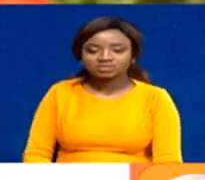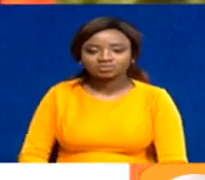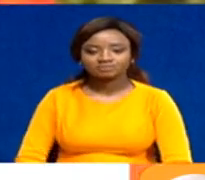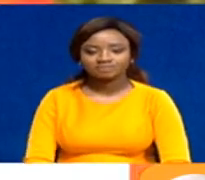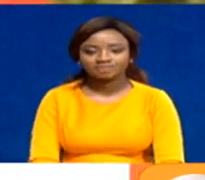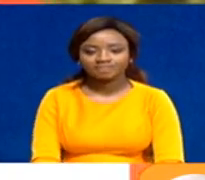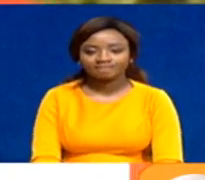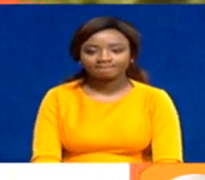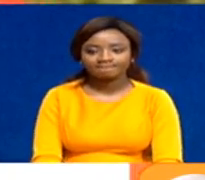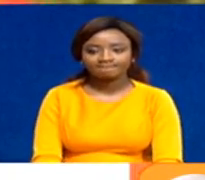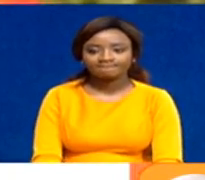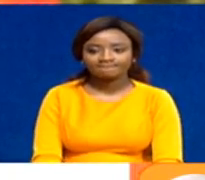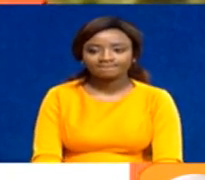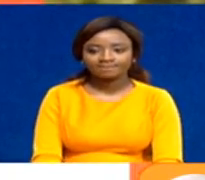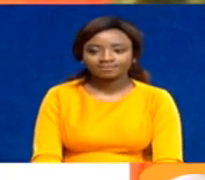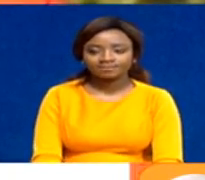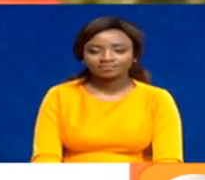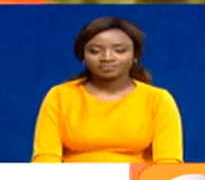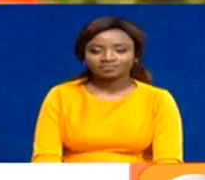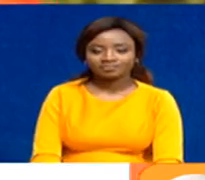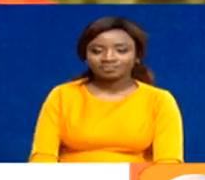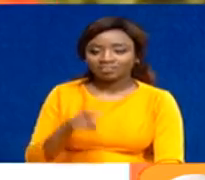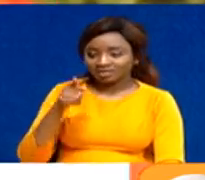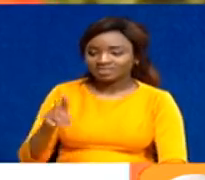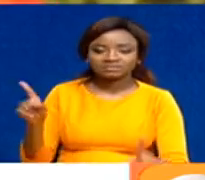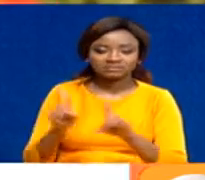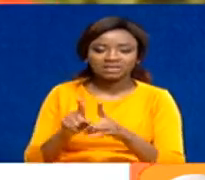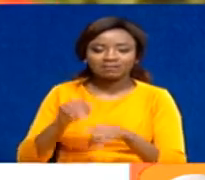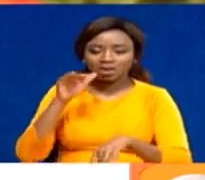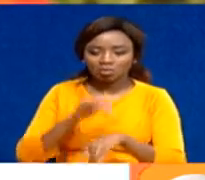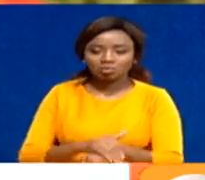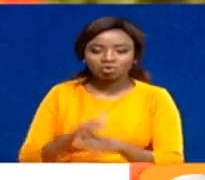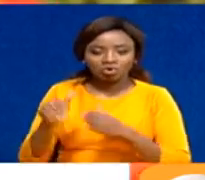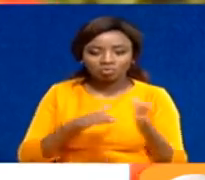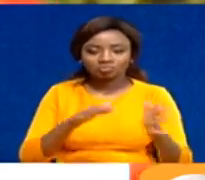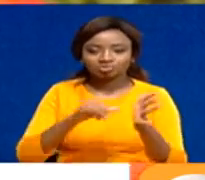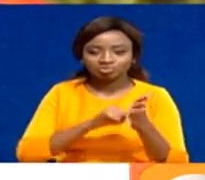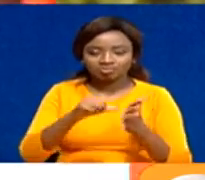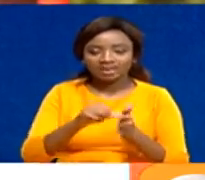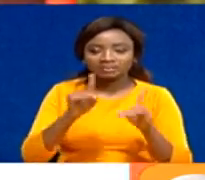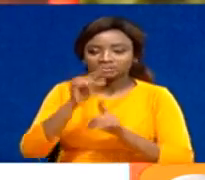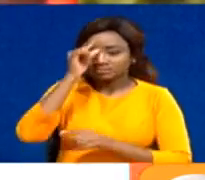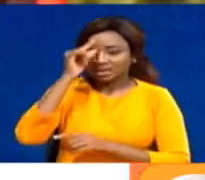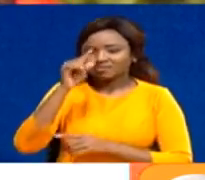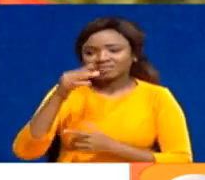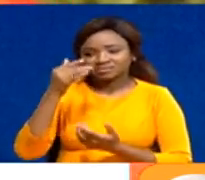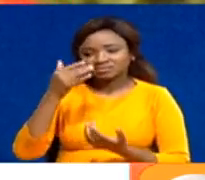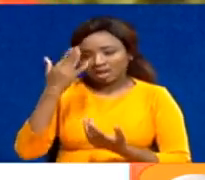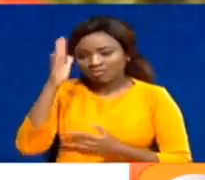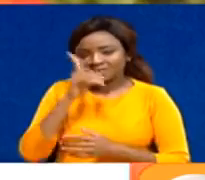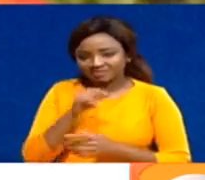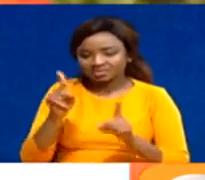it. It's a fantastic, glorious branding opportunity for the country. And the government is aware of this. That is why the government is involved